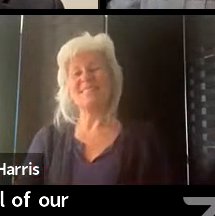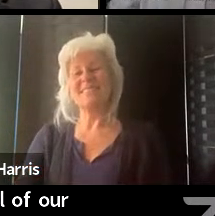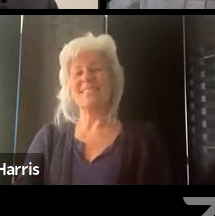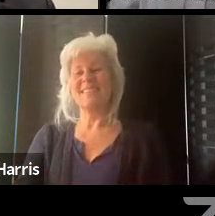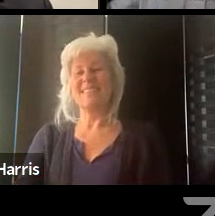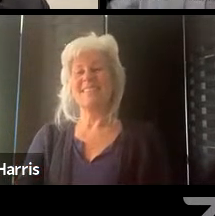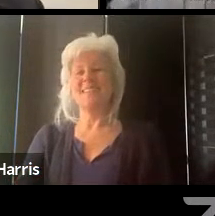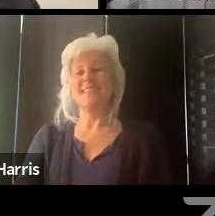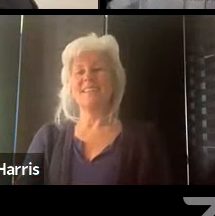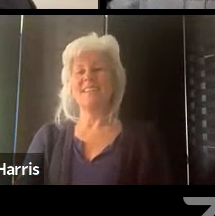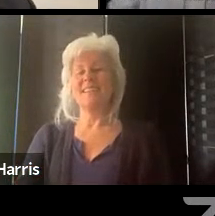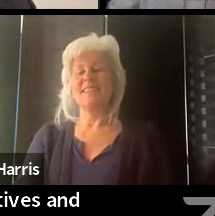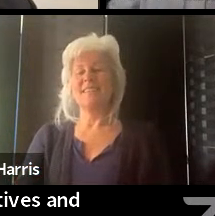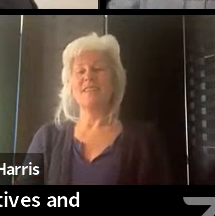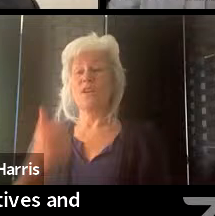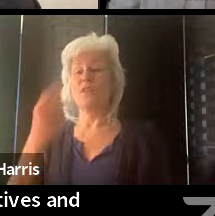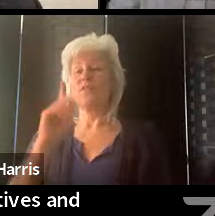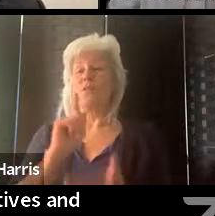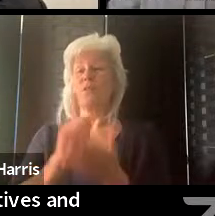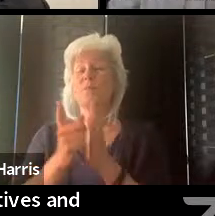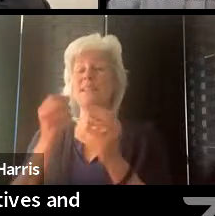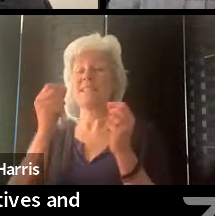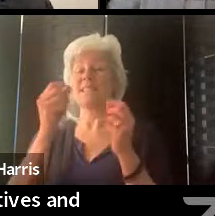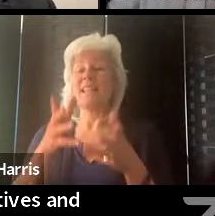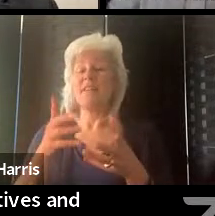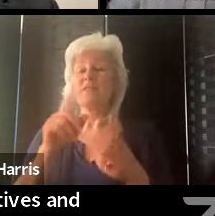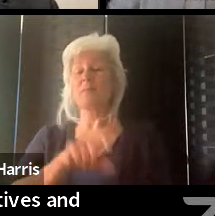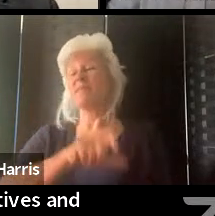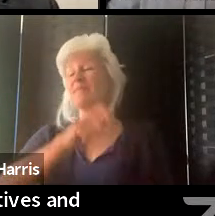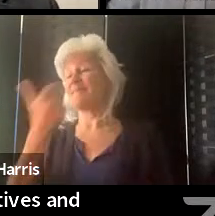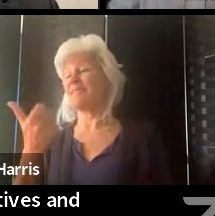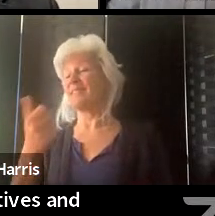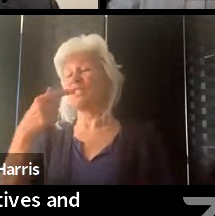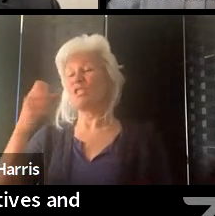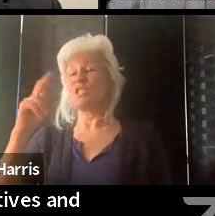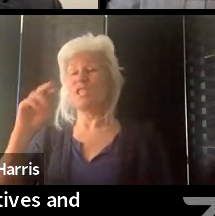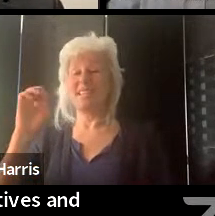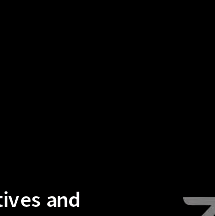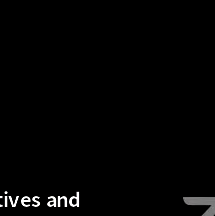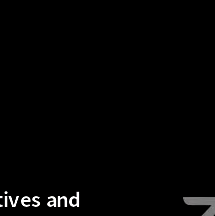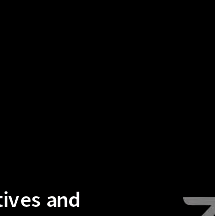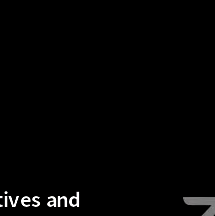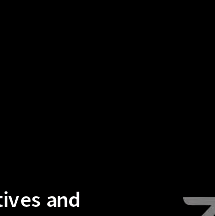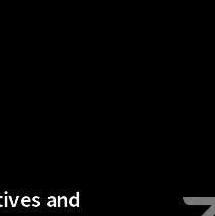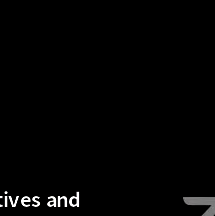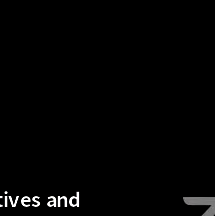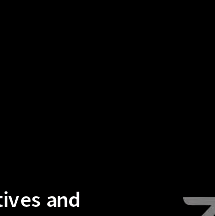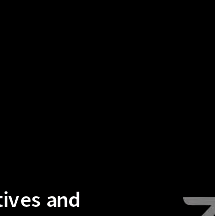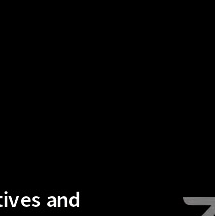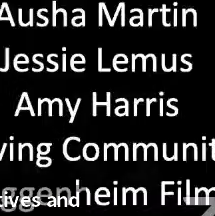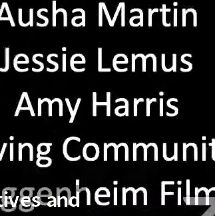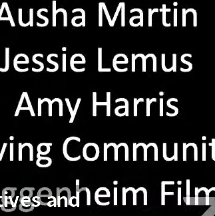And we have just a few minutes left, so I'm gonna turn it back over to Jean Bowes to wrap up.